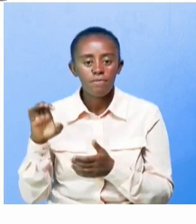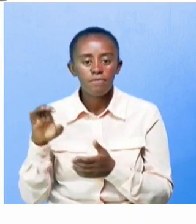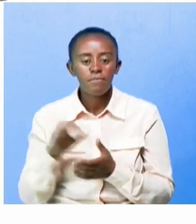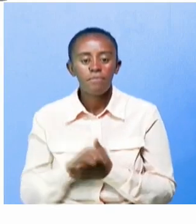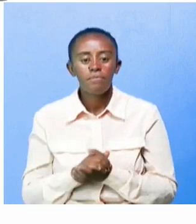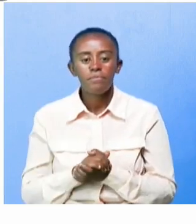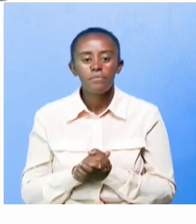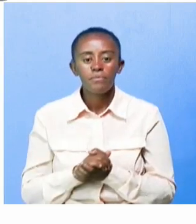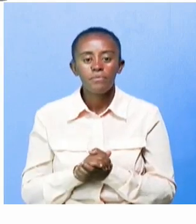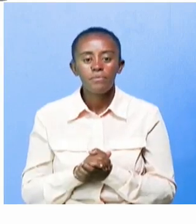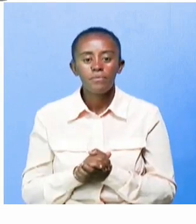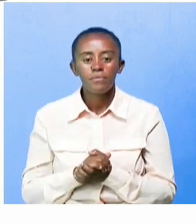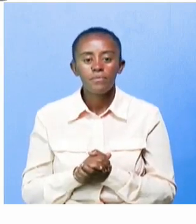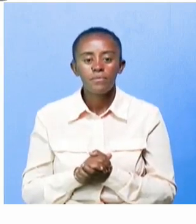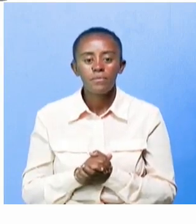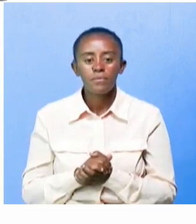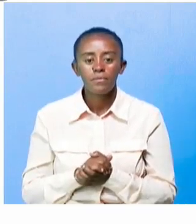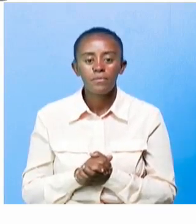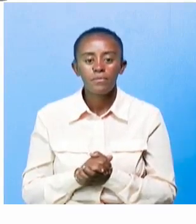the lights